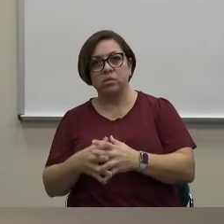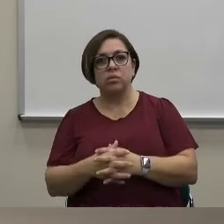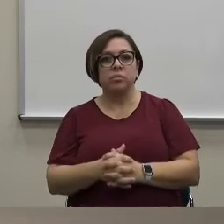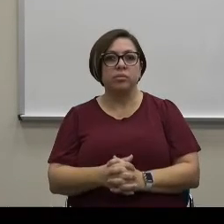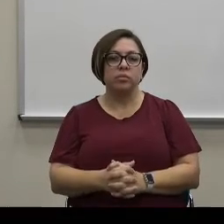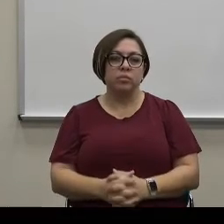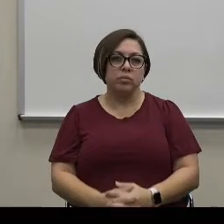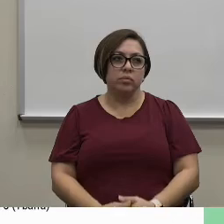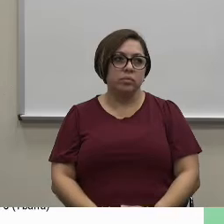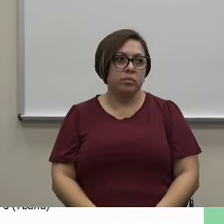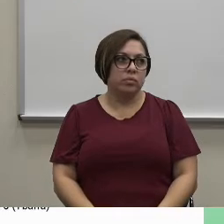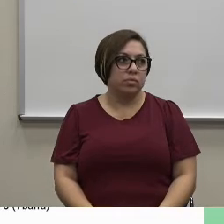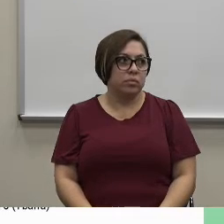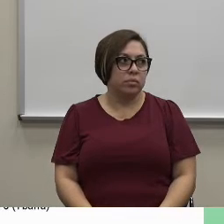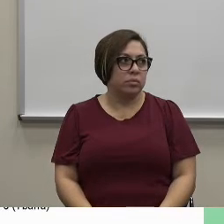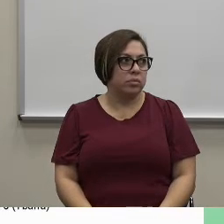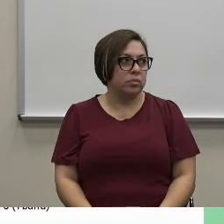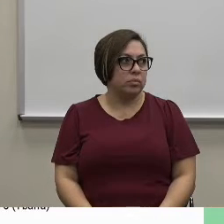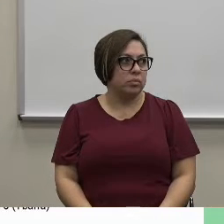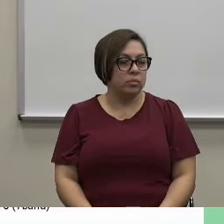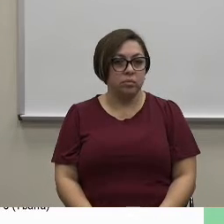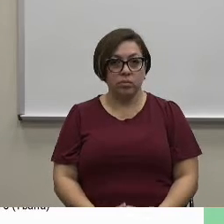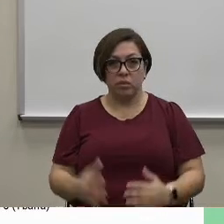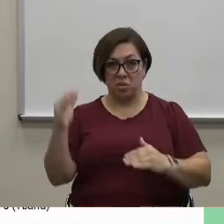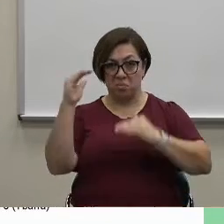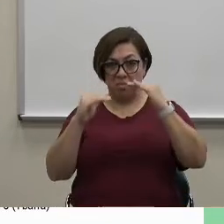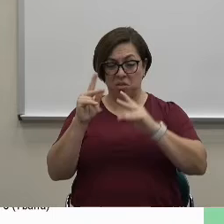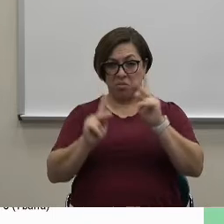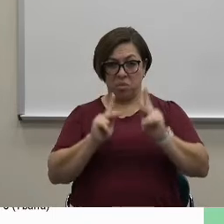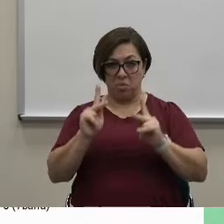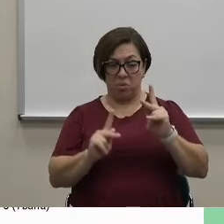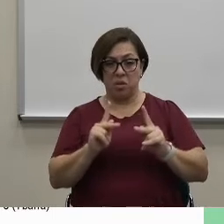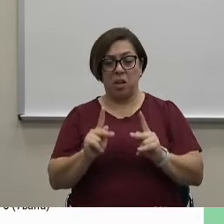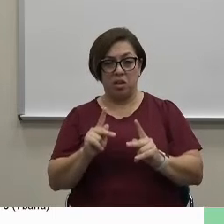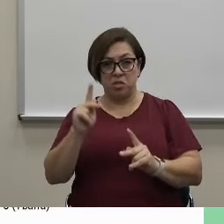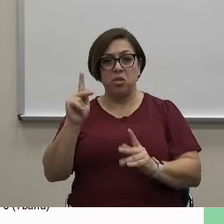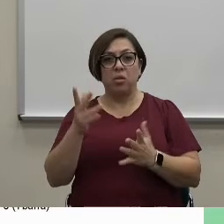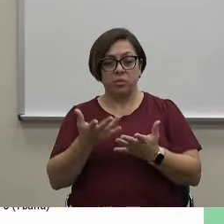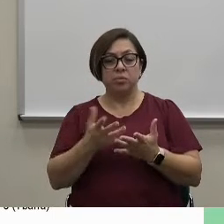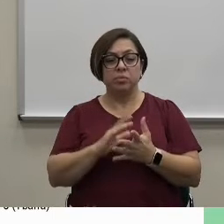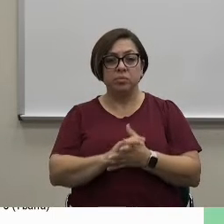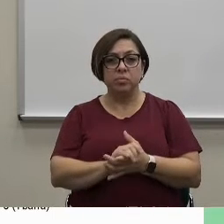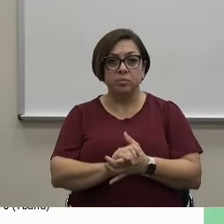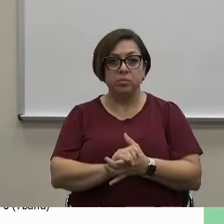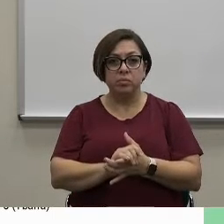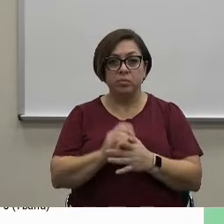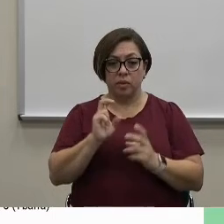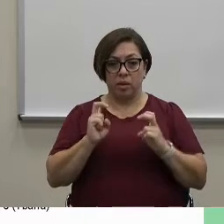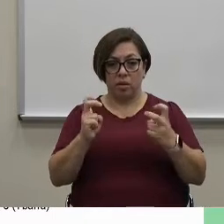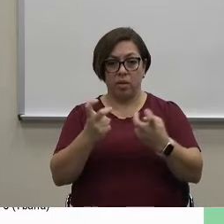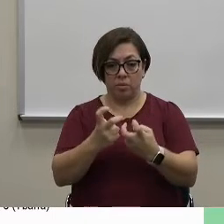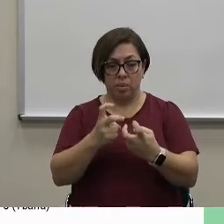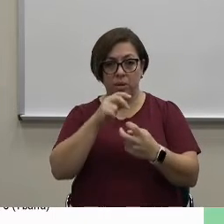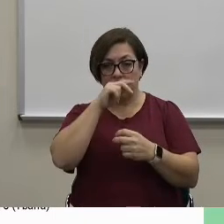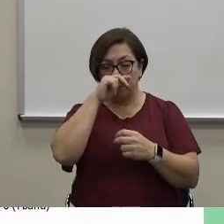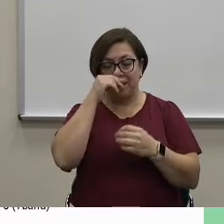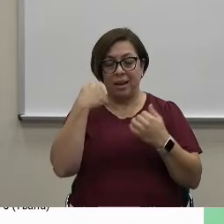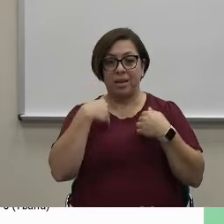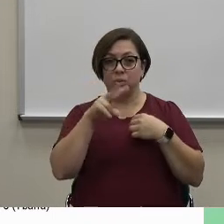And so in terms of balancing the population and applying those criteria, the committee has brought two plans